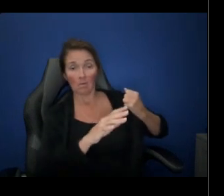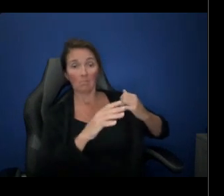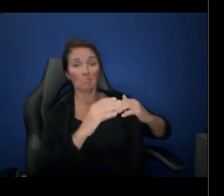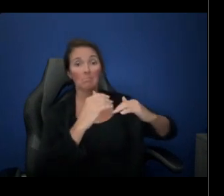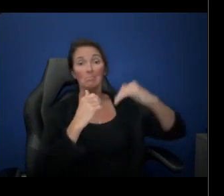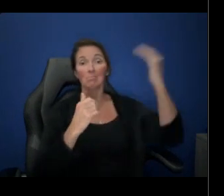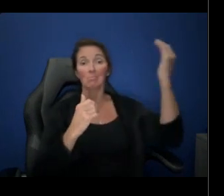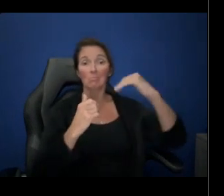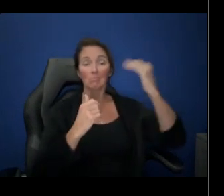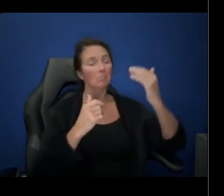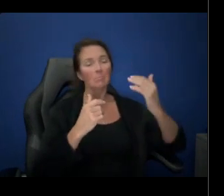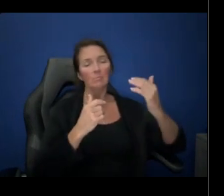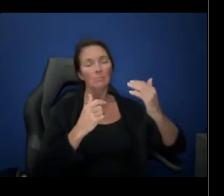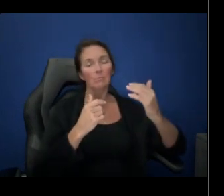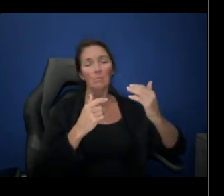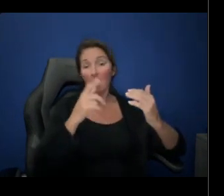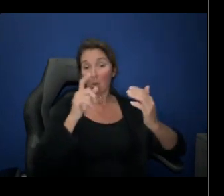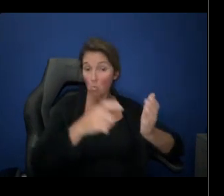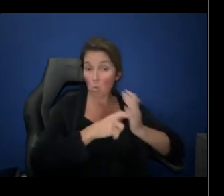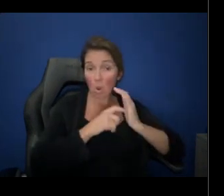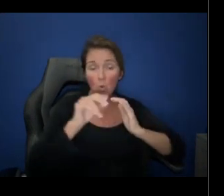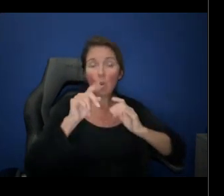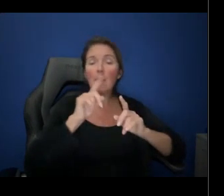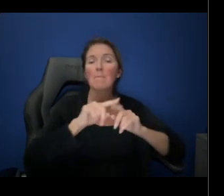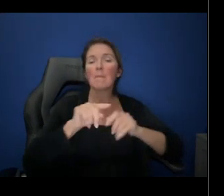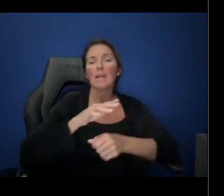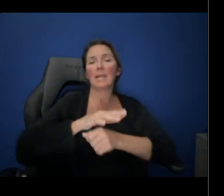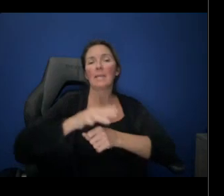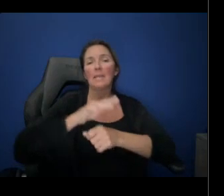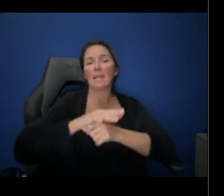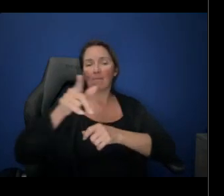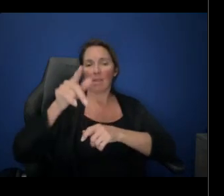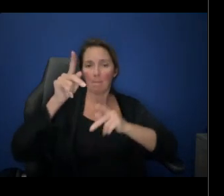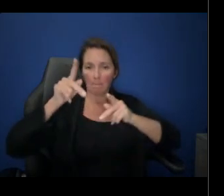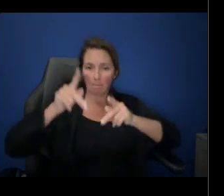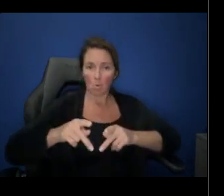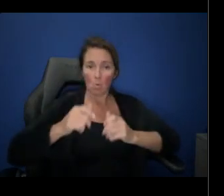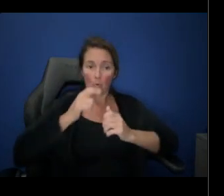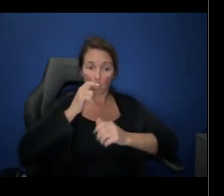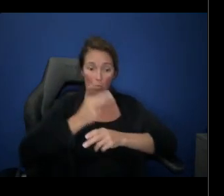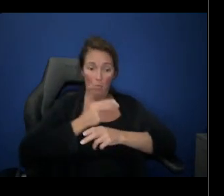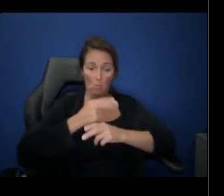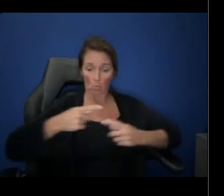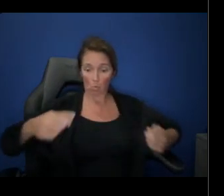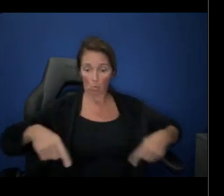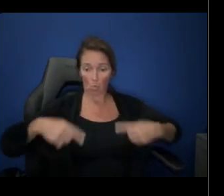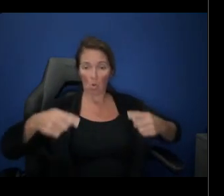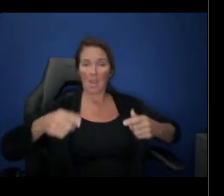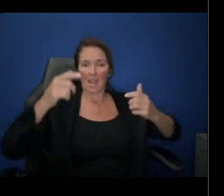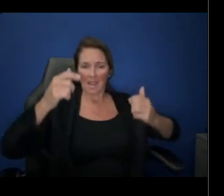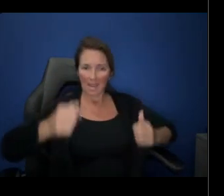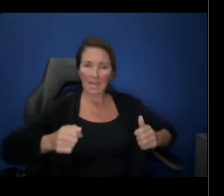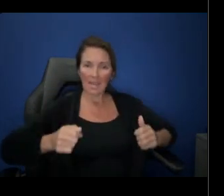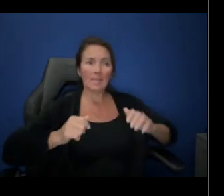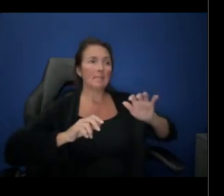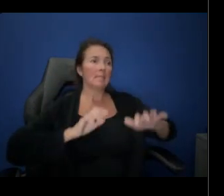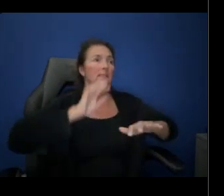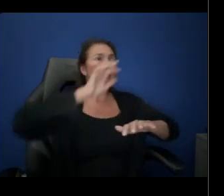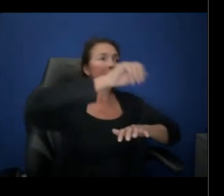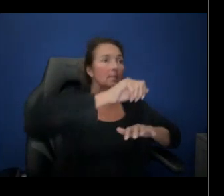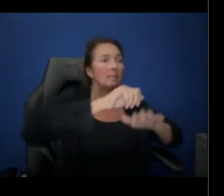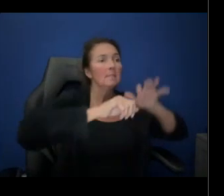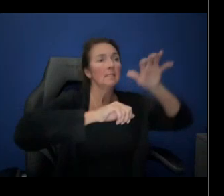adequate maneuvering space must be provided so a person who uses a wheelchair can